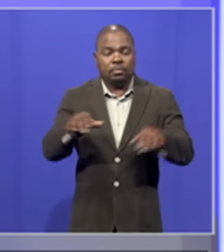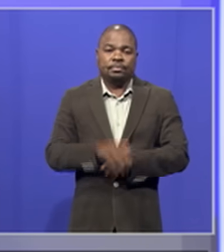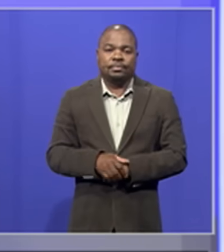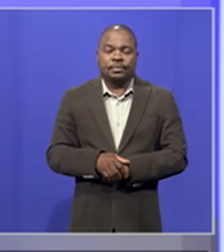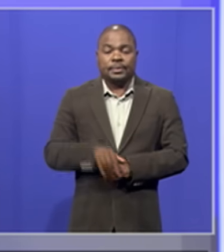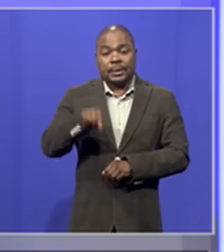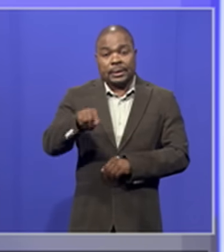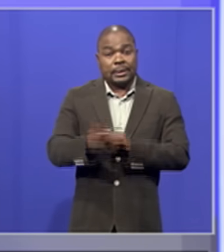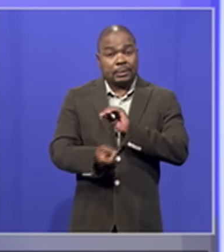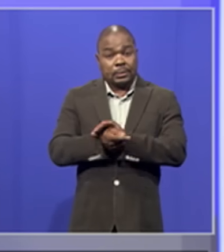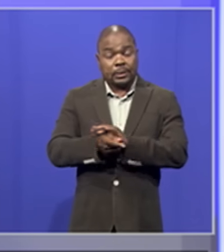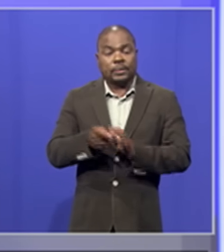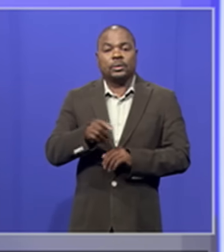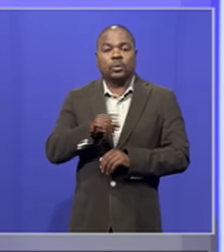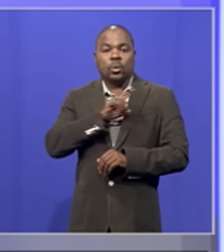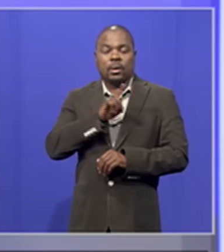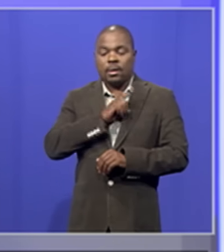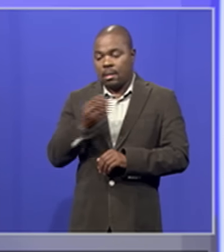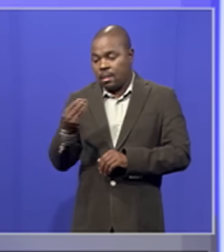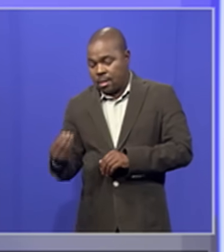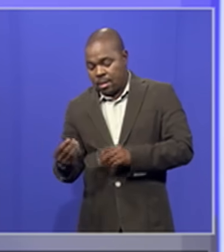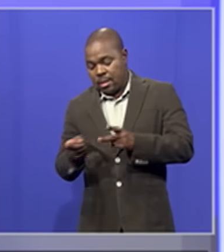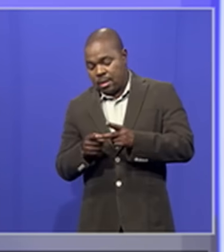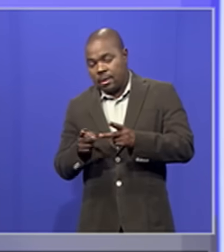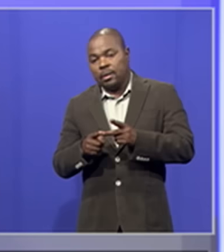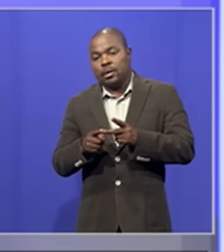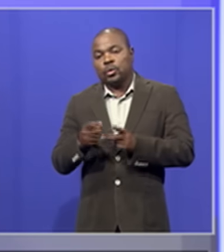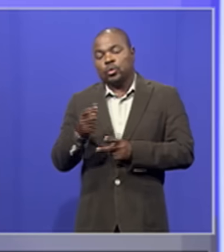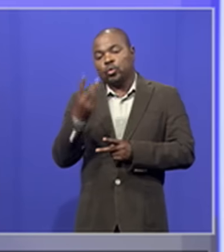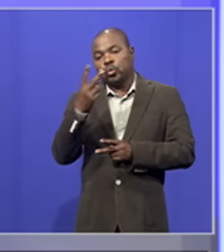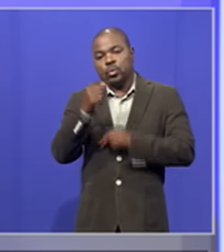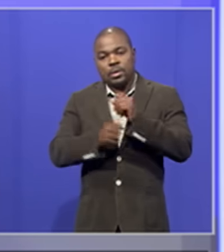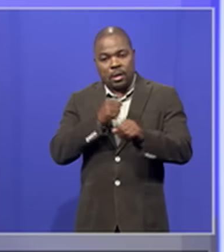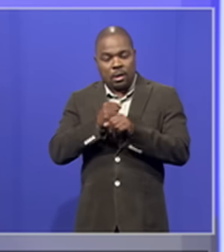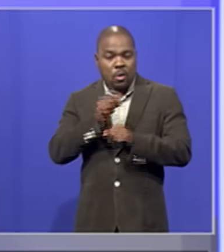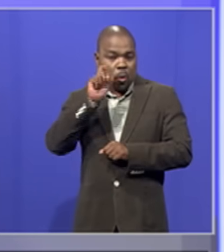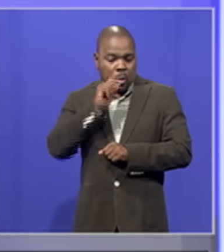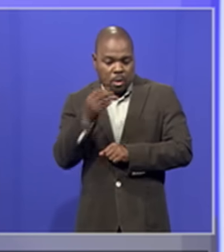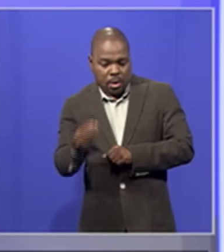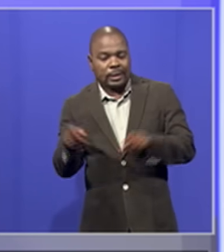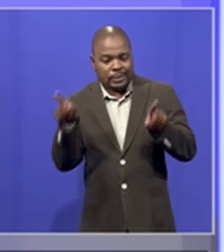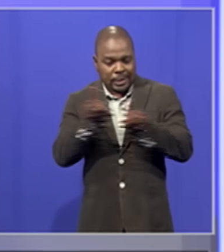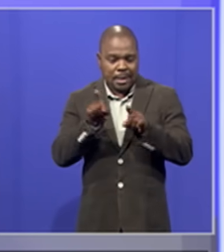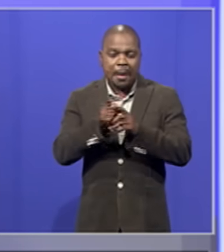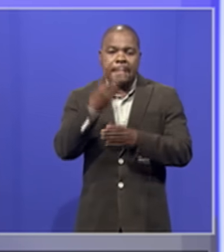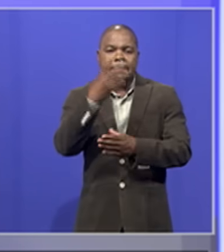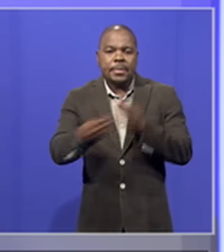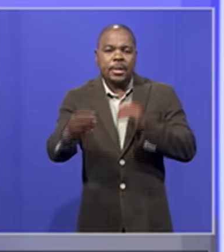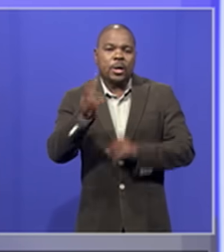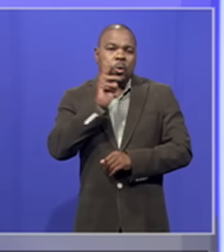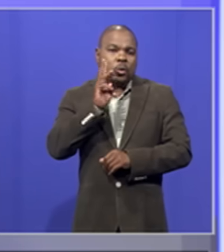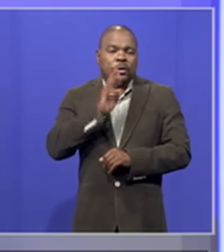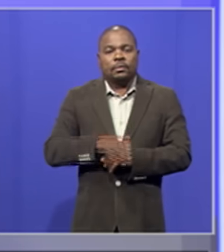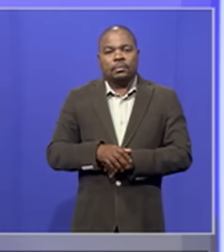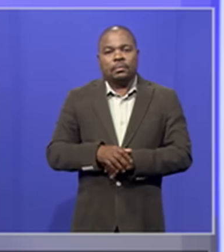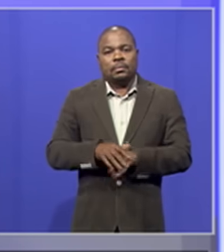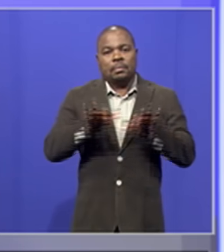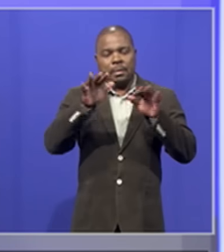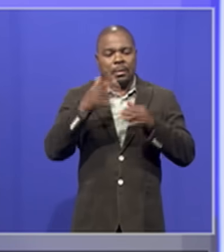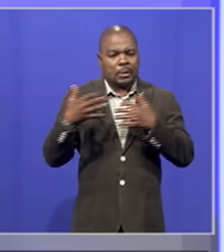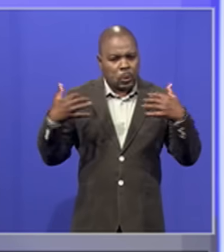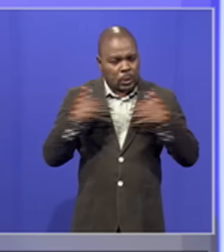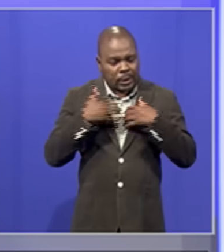e tla matšatši a mabedi morago ga gore Segotlane sa mengwaga e mebedi se gangwe ke metse gona lefelong leo e lego seo se tsošitšego lešata ka ga